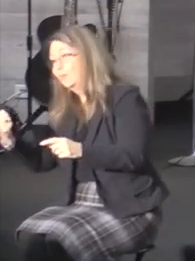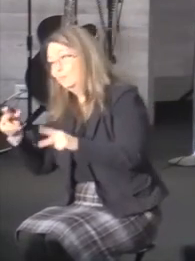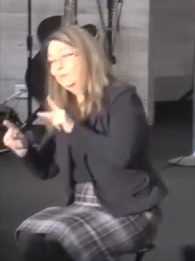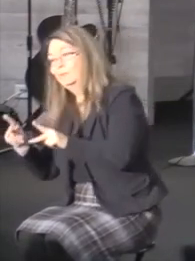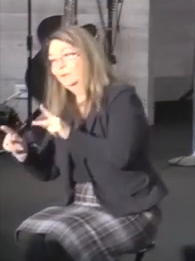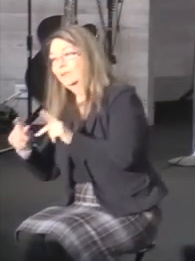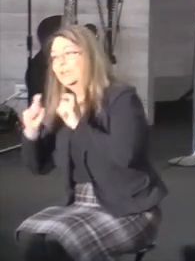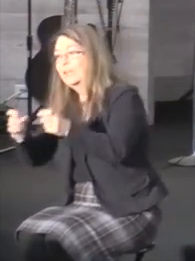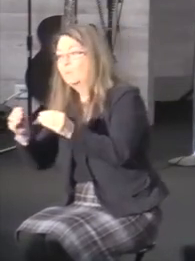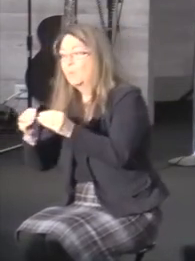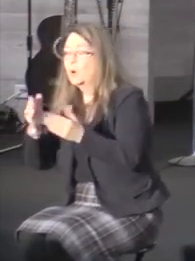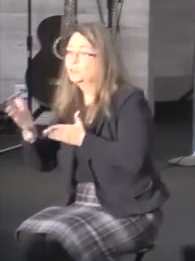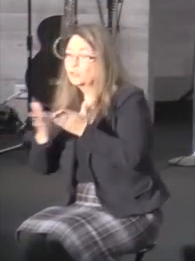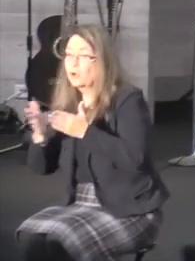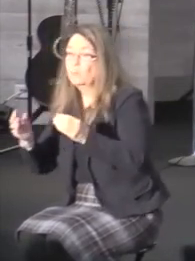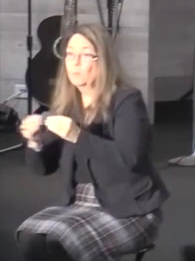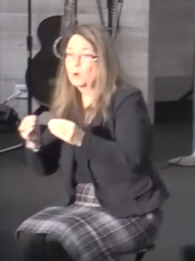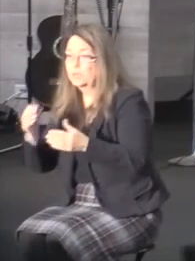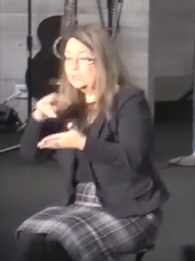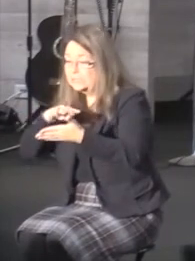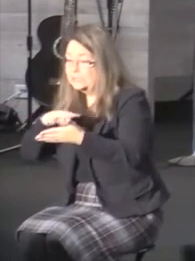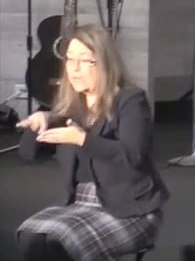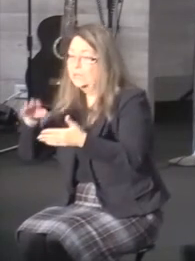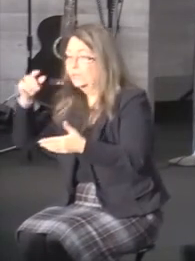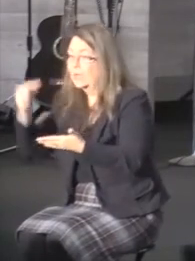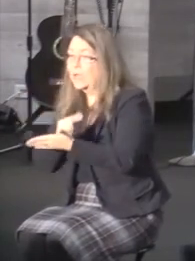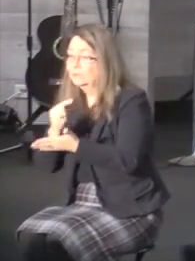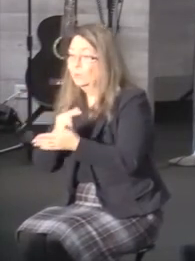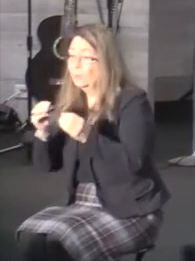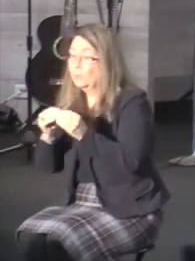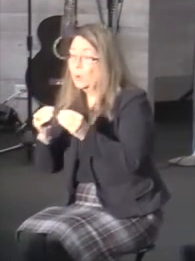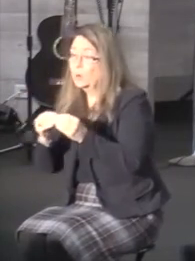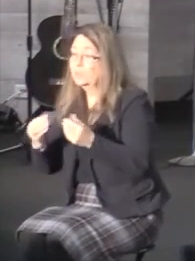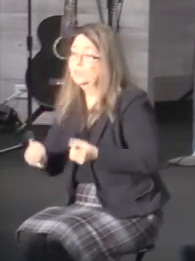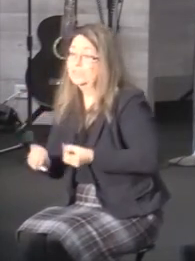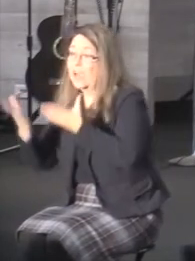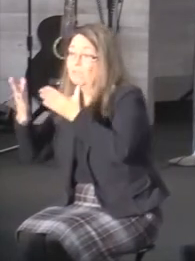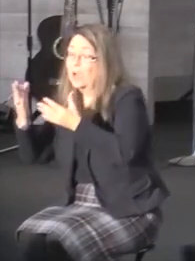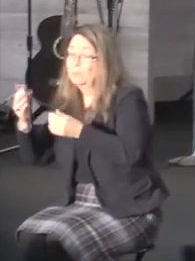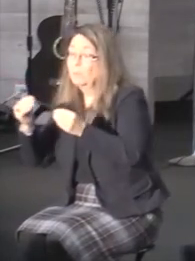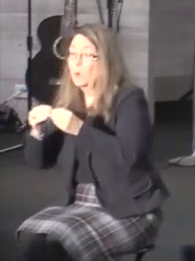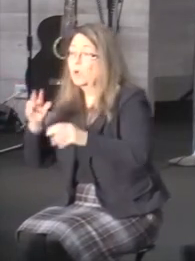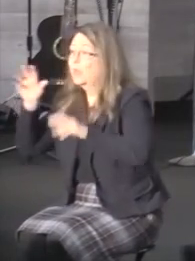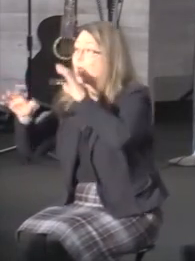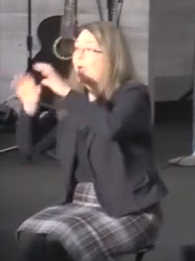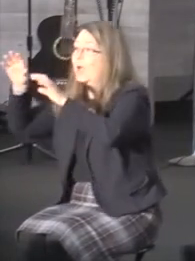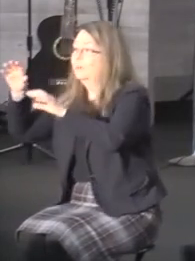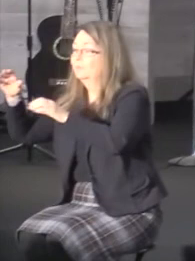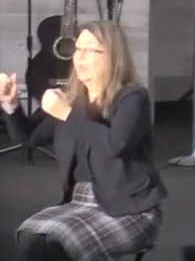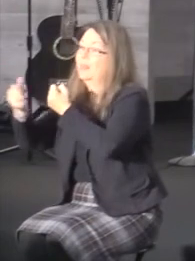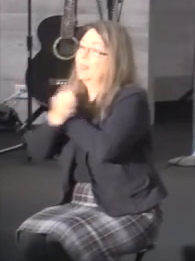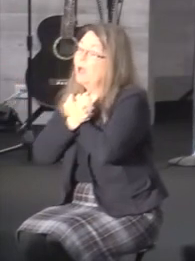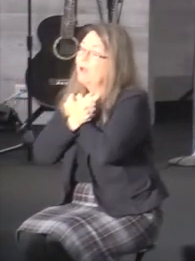more. Serve more, study with others more, share the gospel more, sacrifice more, climb the mountain of love more